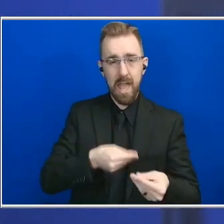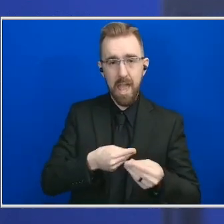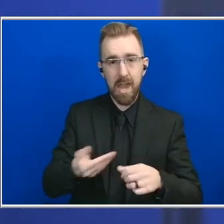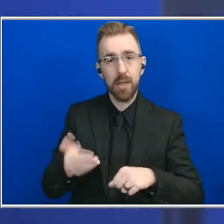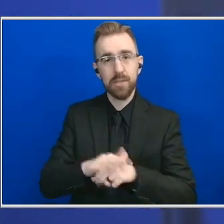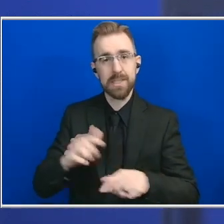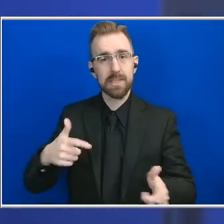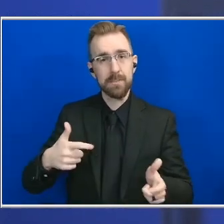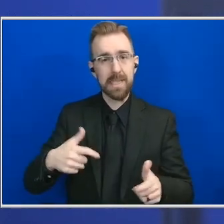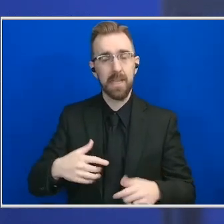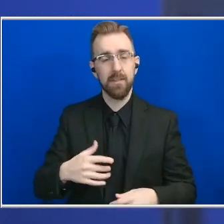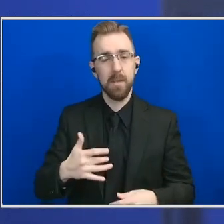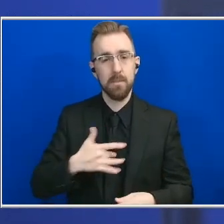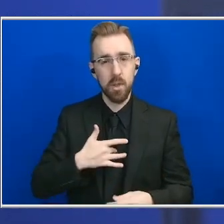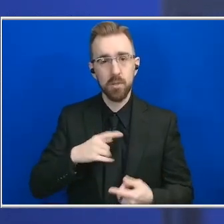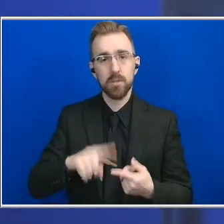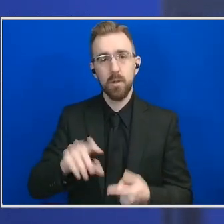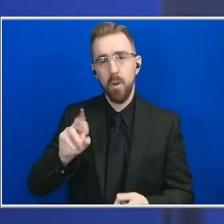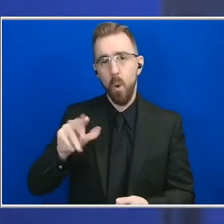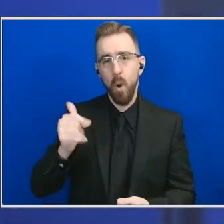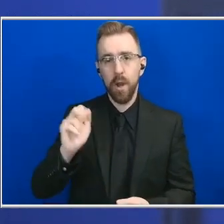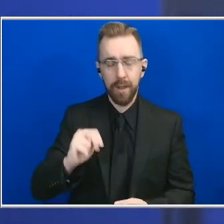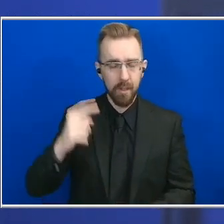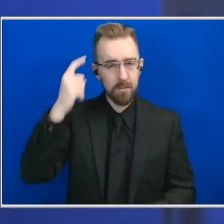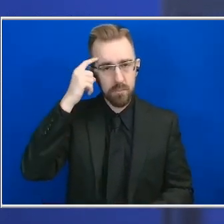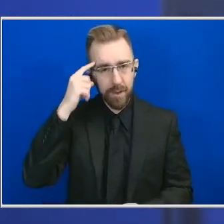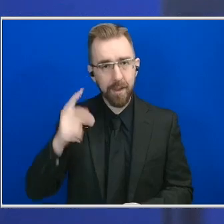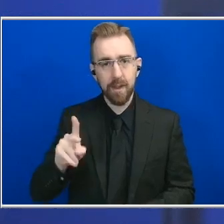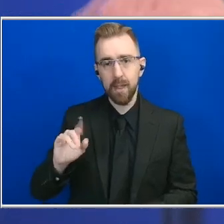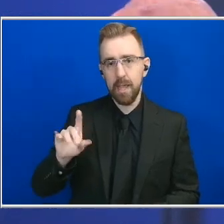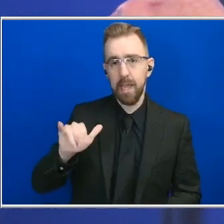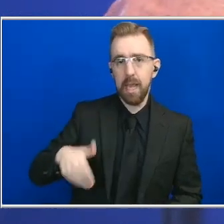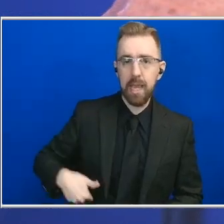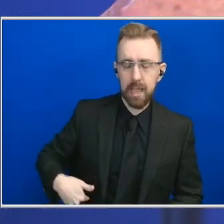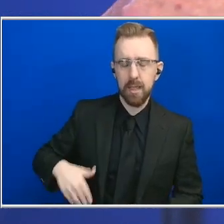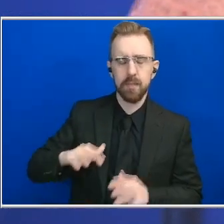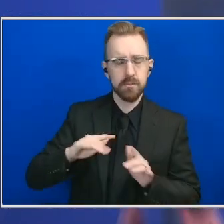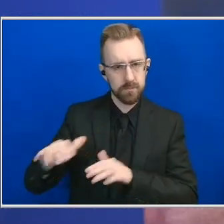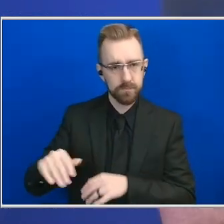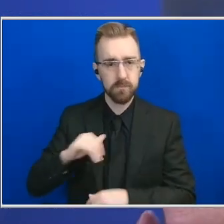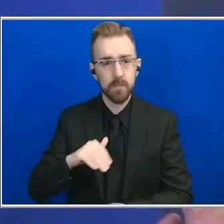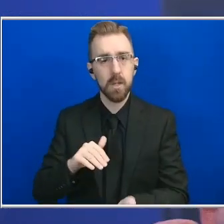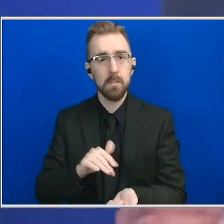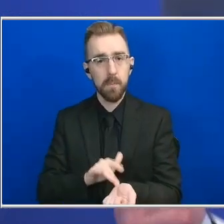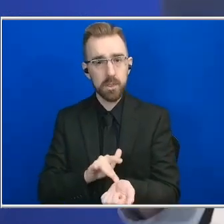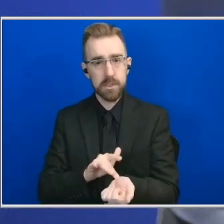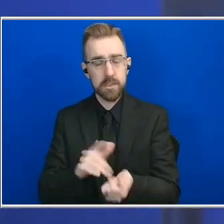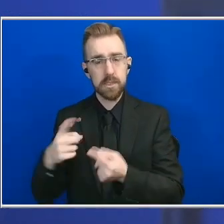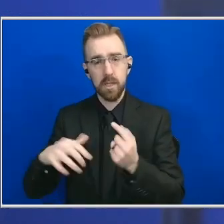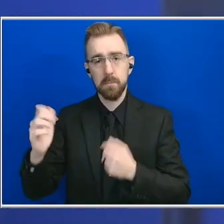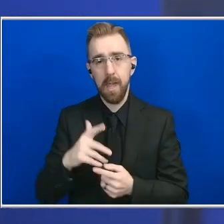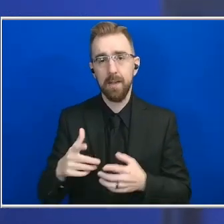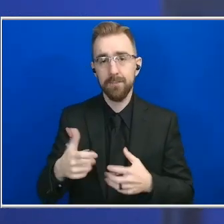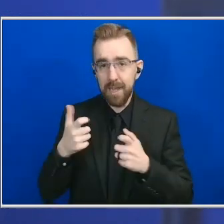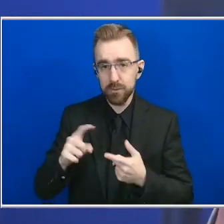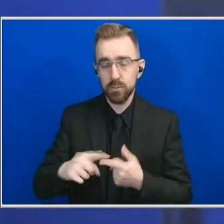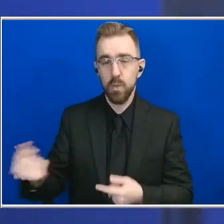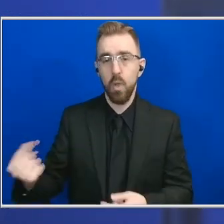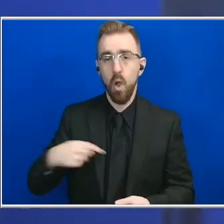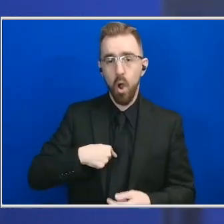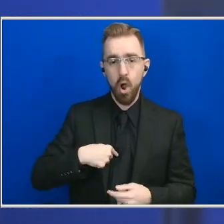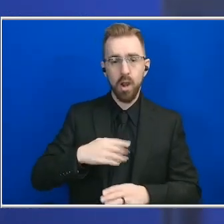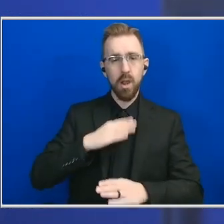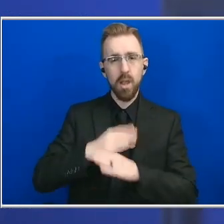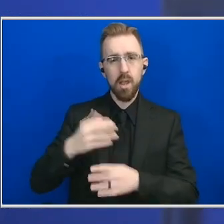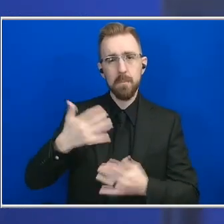to the organ, like the brain, the kidney, and so forth. And that pulse comes back faster to the heart and impedes blood flow coming out of